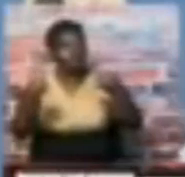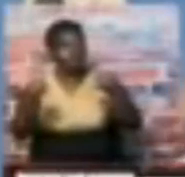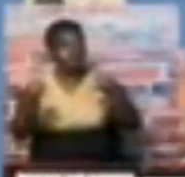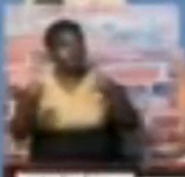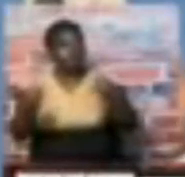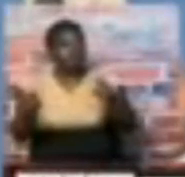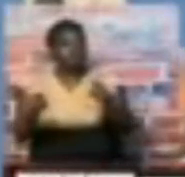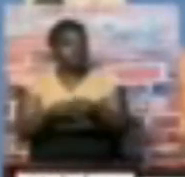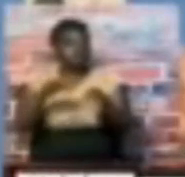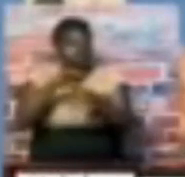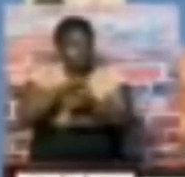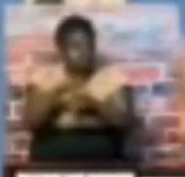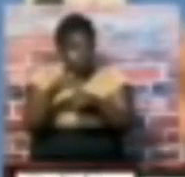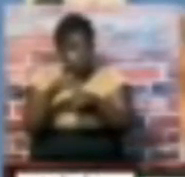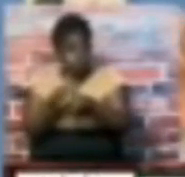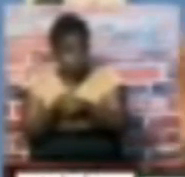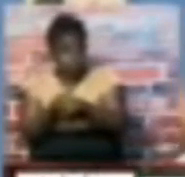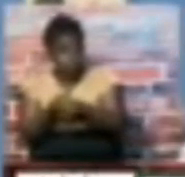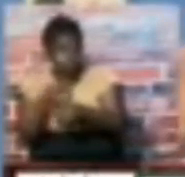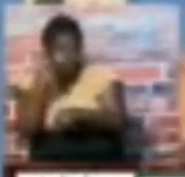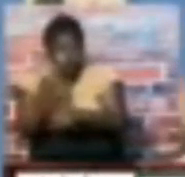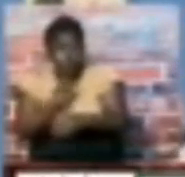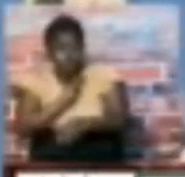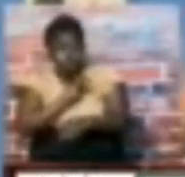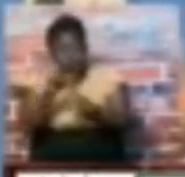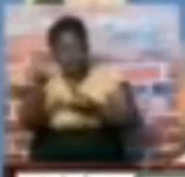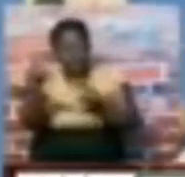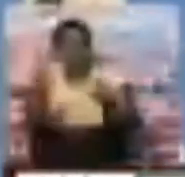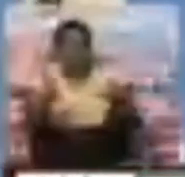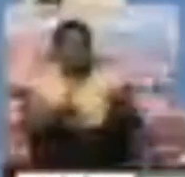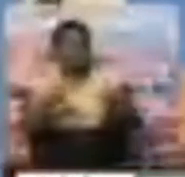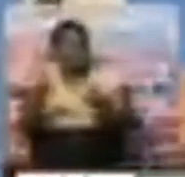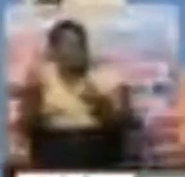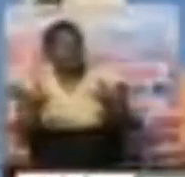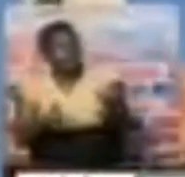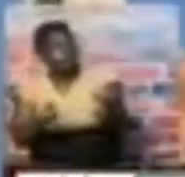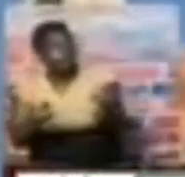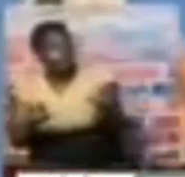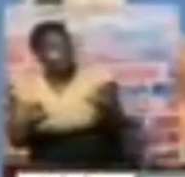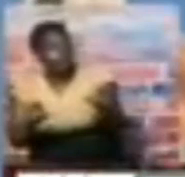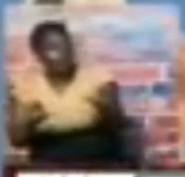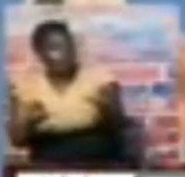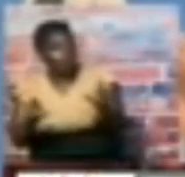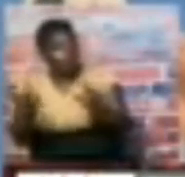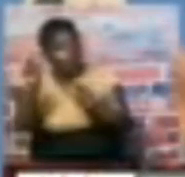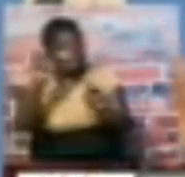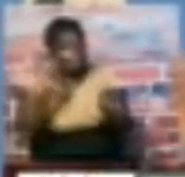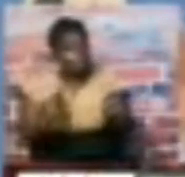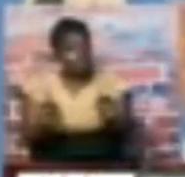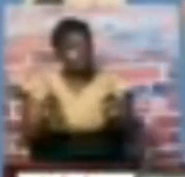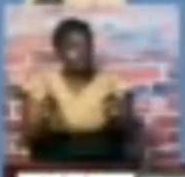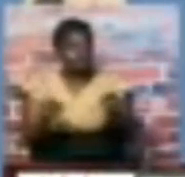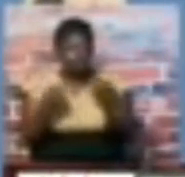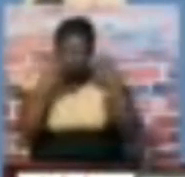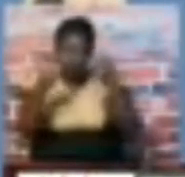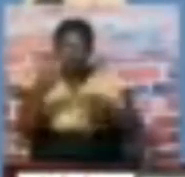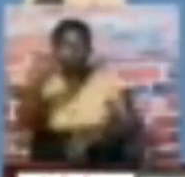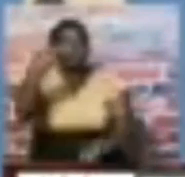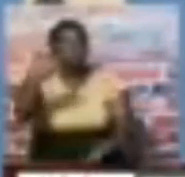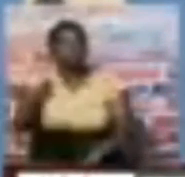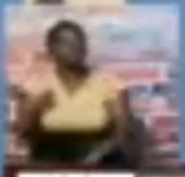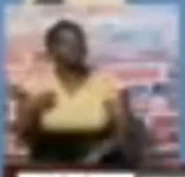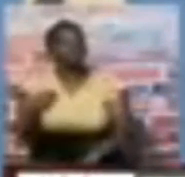even if they are made by our people, our local, our Wananchi, they will tell you which are the right